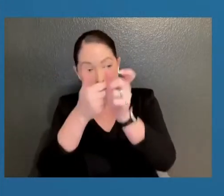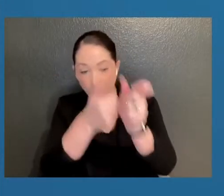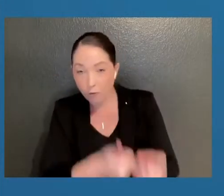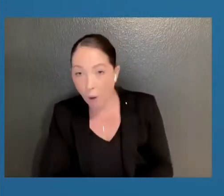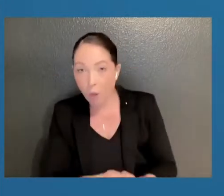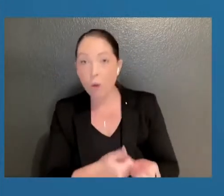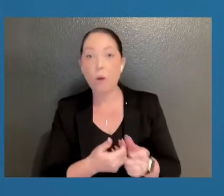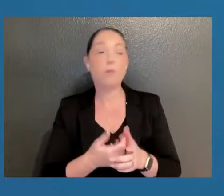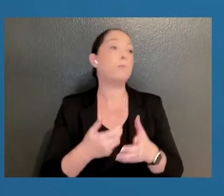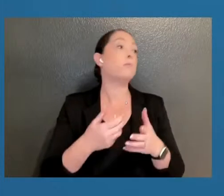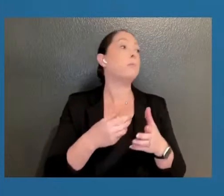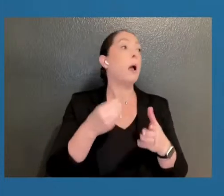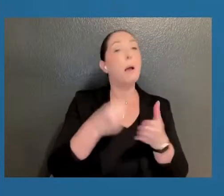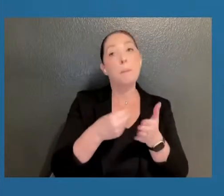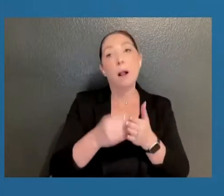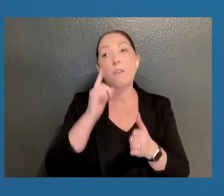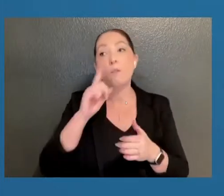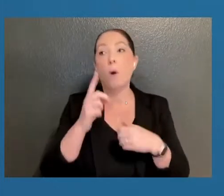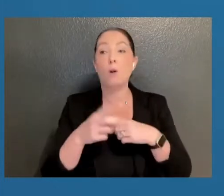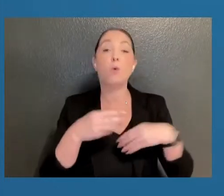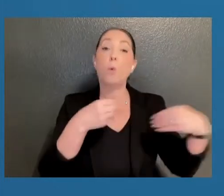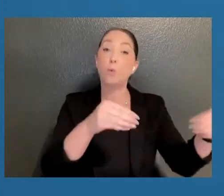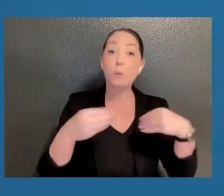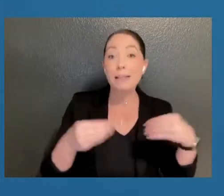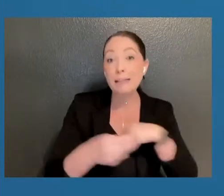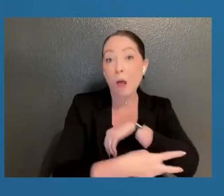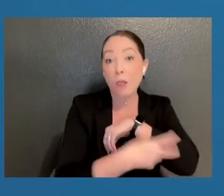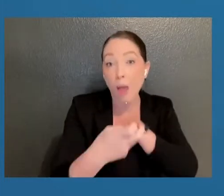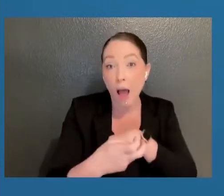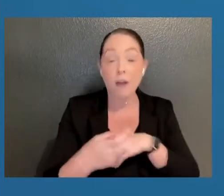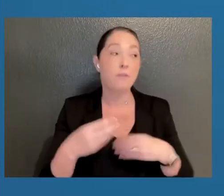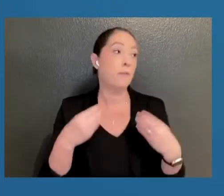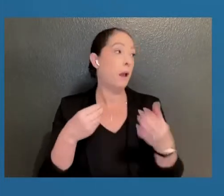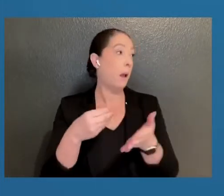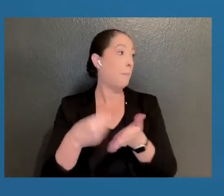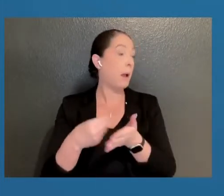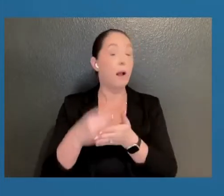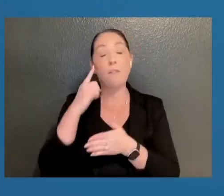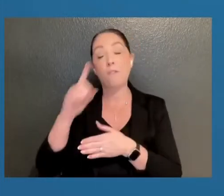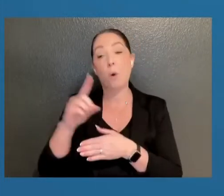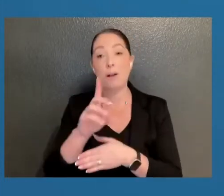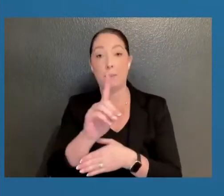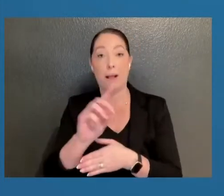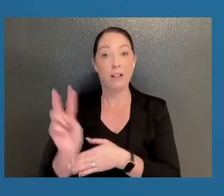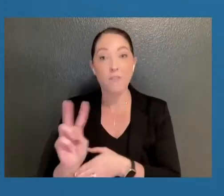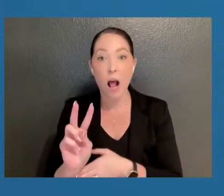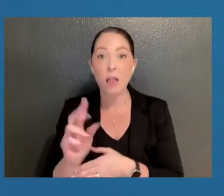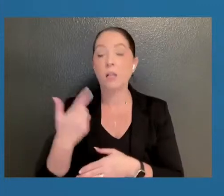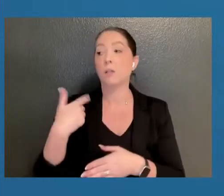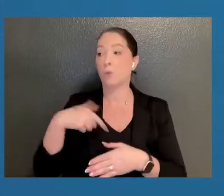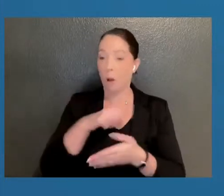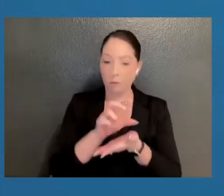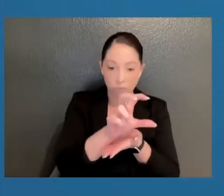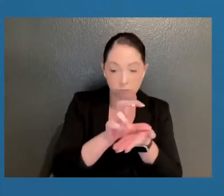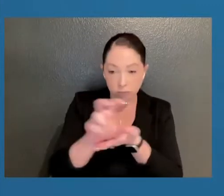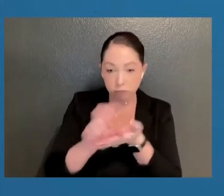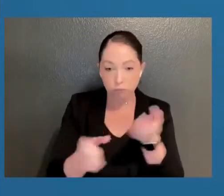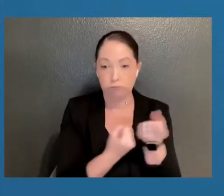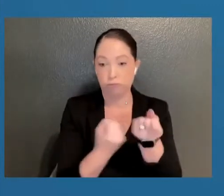retail theft, the money we've gone after for domestic violence. I want them to know that they need to have the resources in their